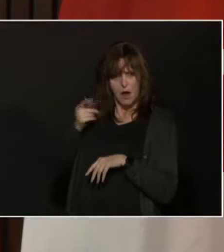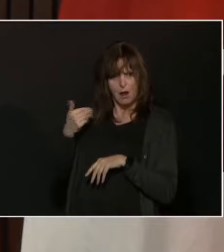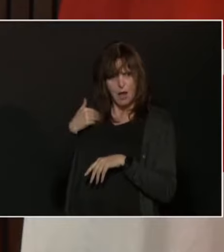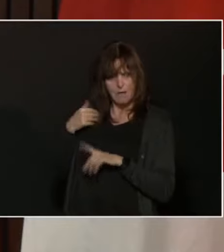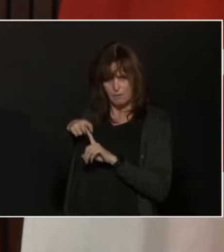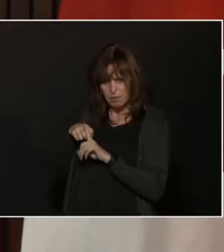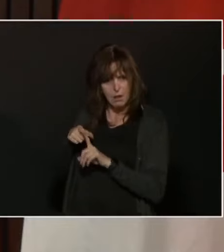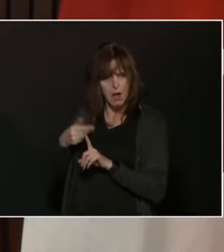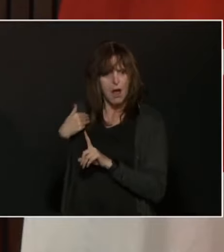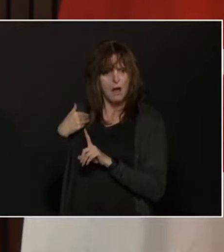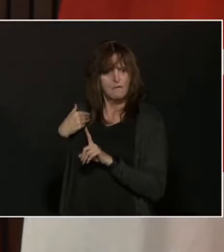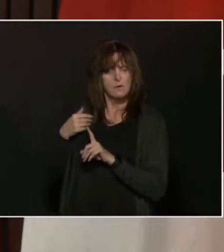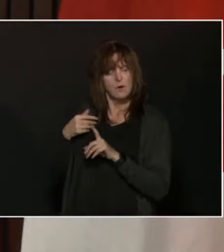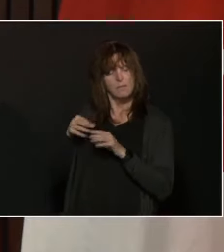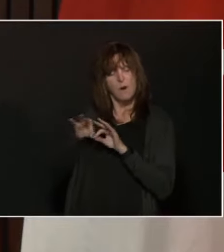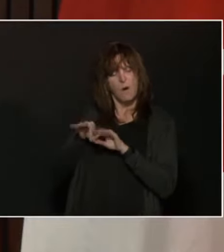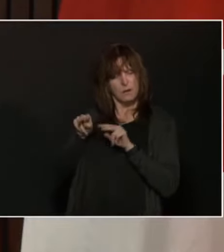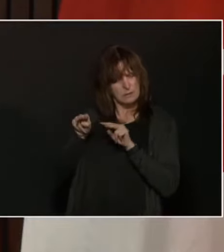this.